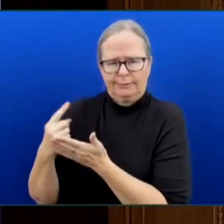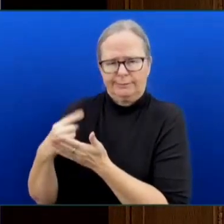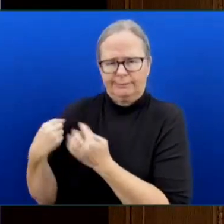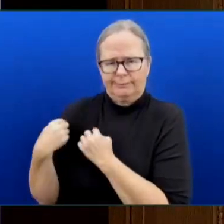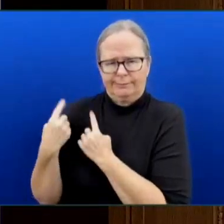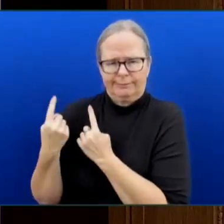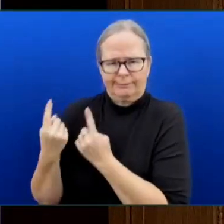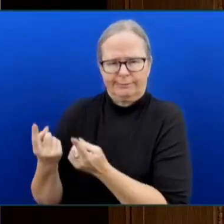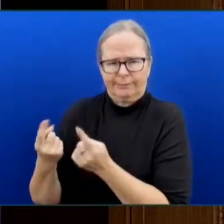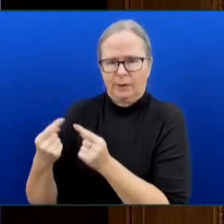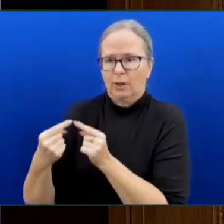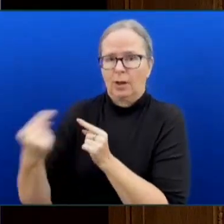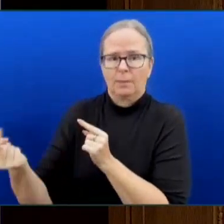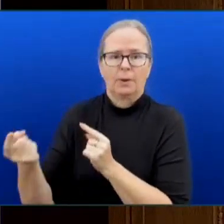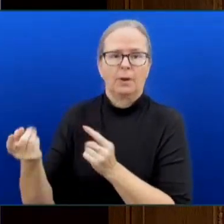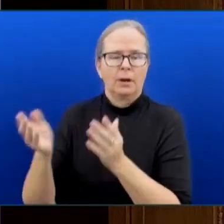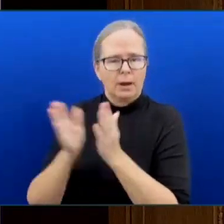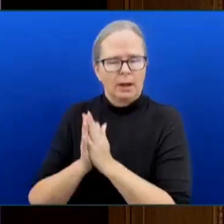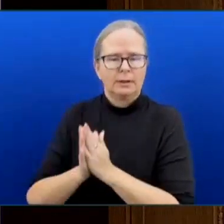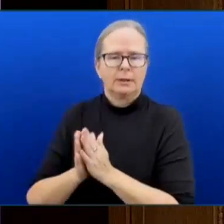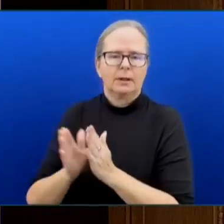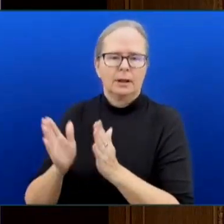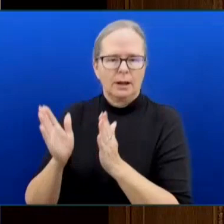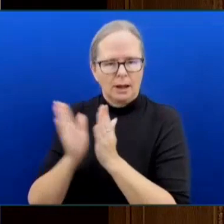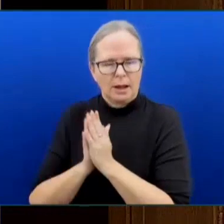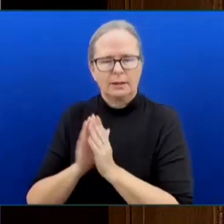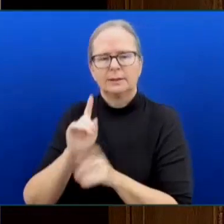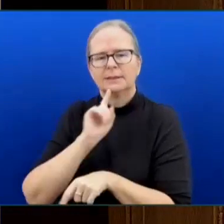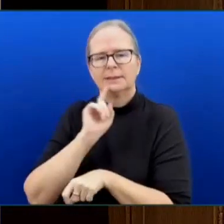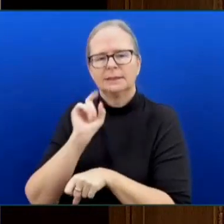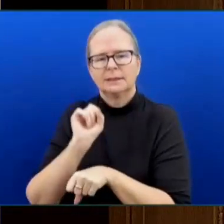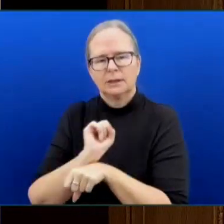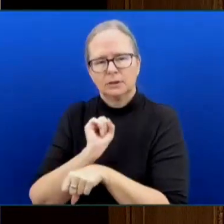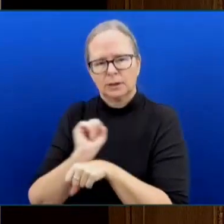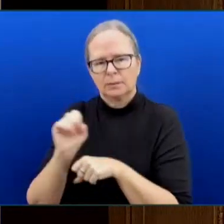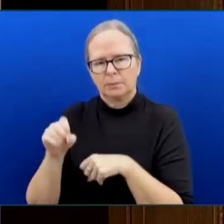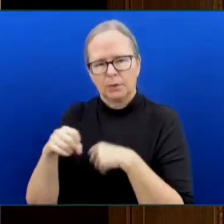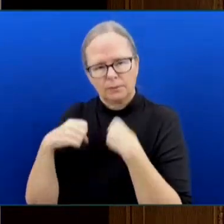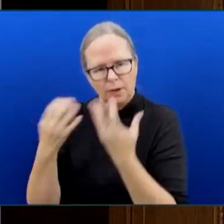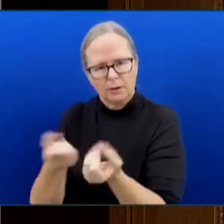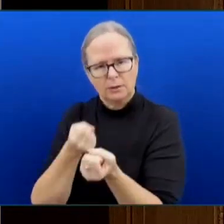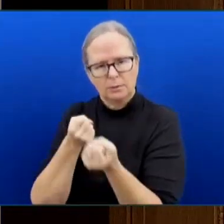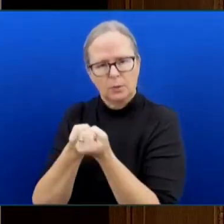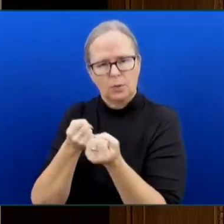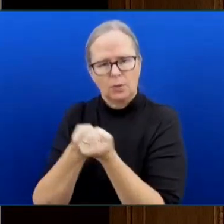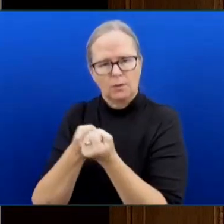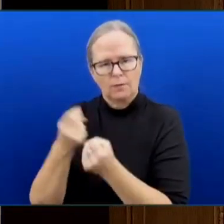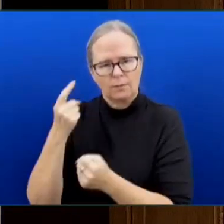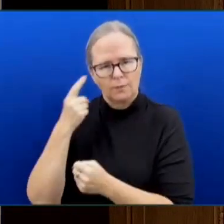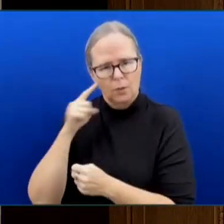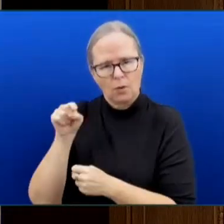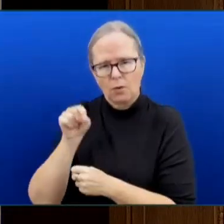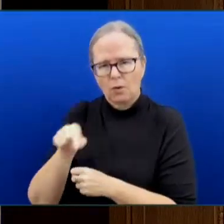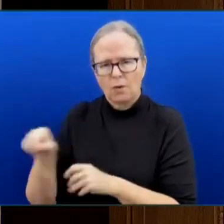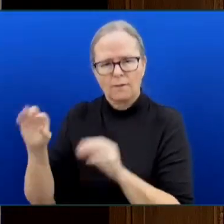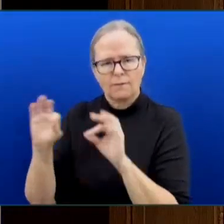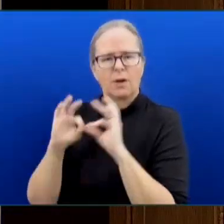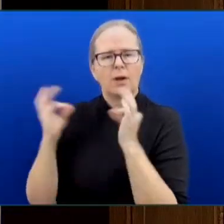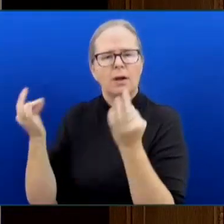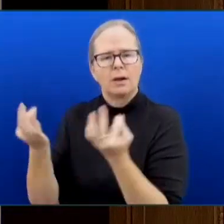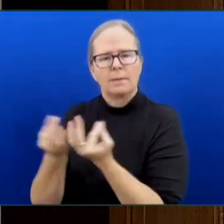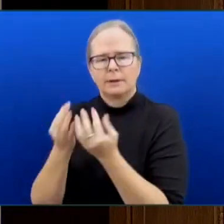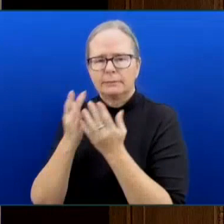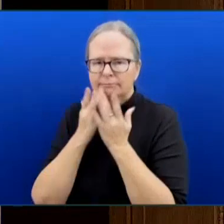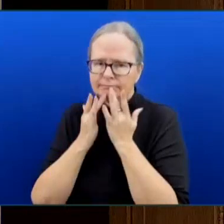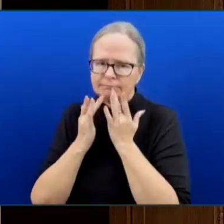Columbians who are facing dramatically increasing costs of living, including, unfortunately, the NDP